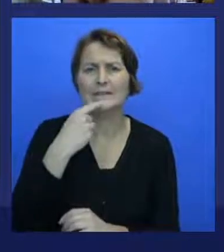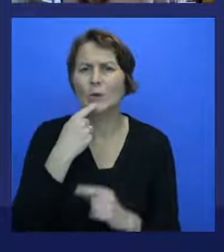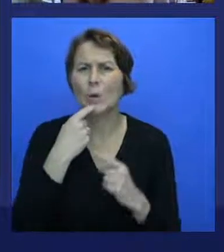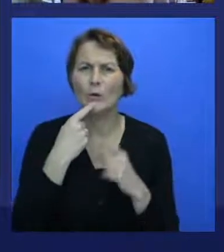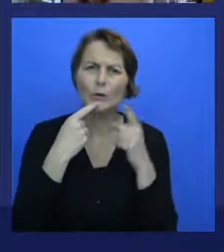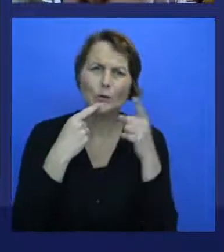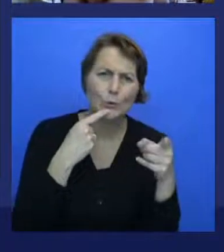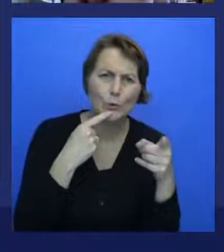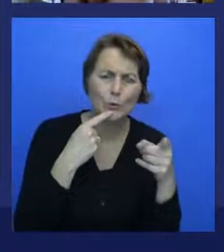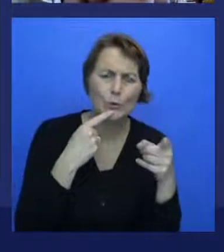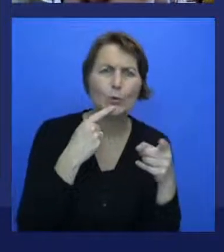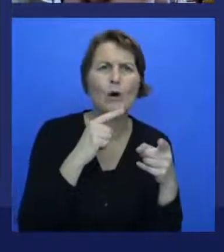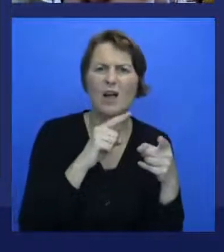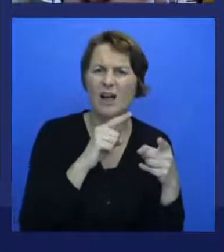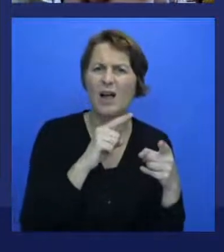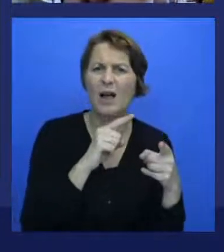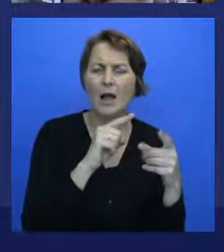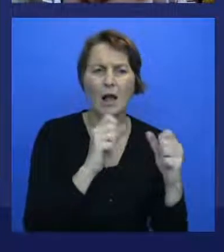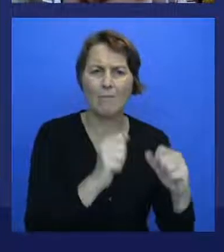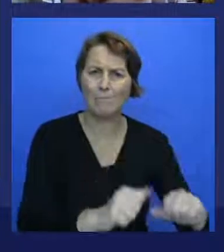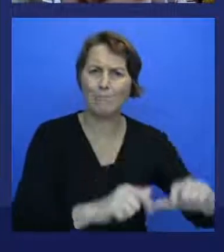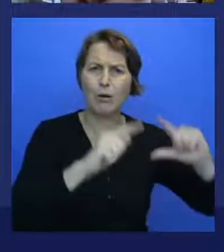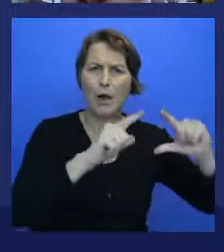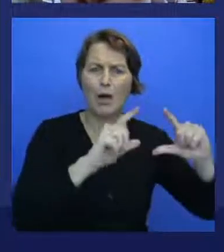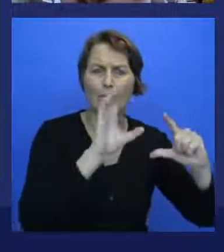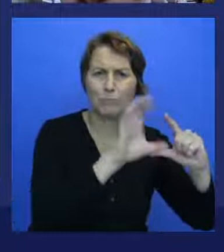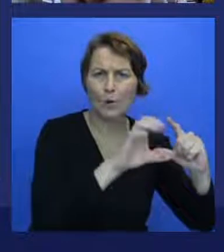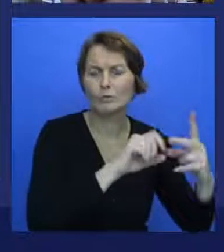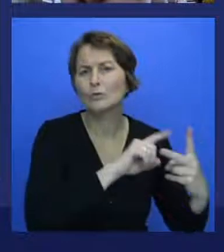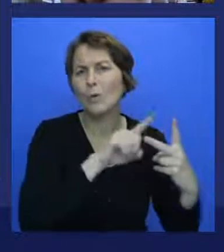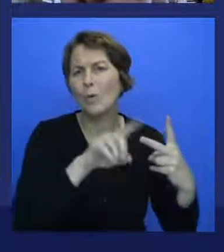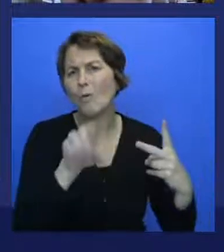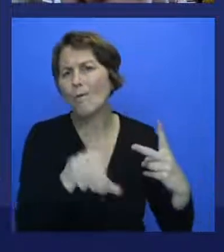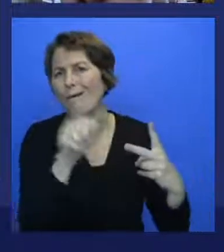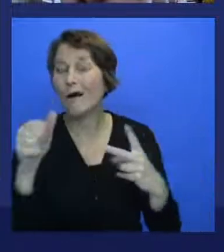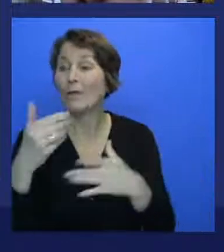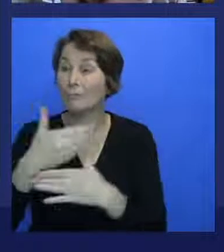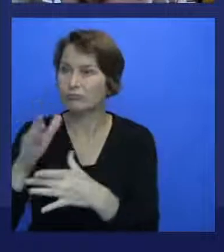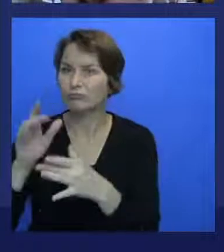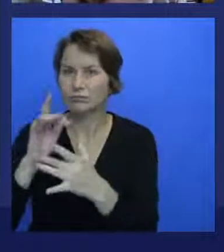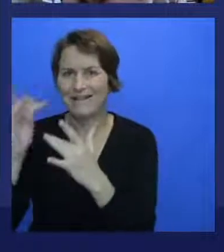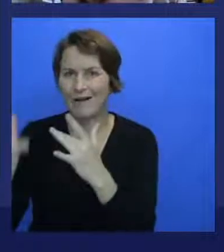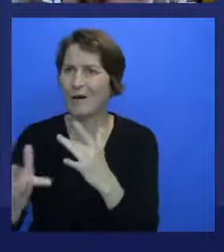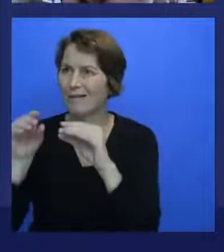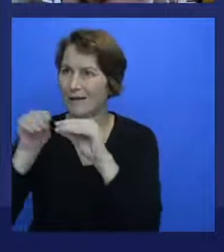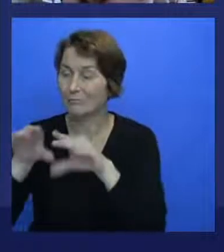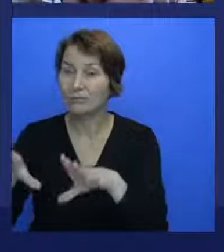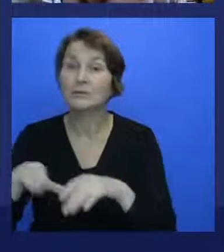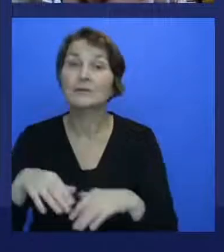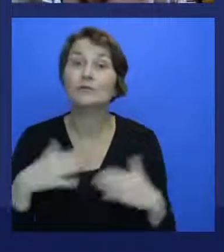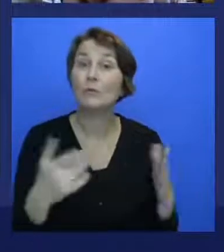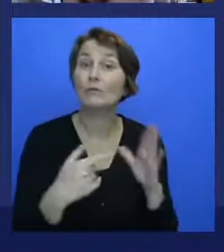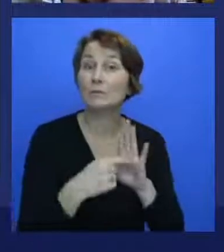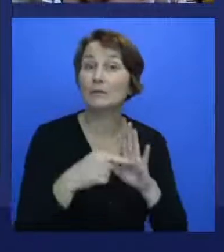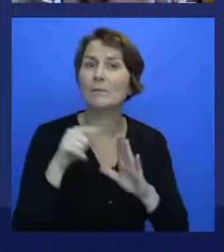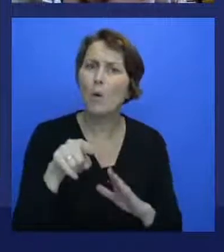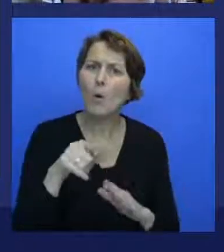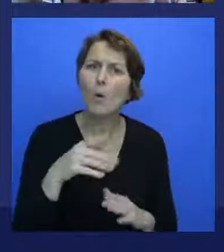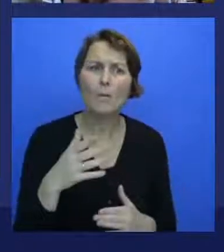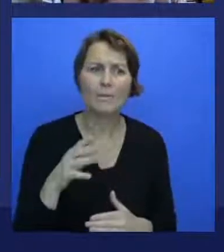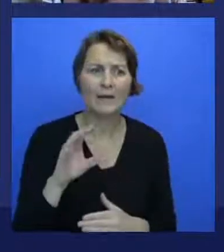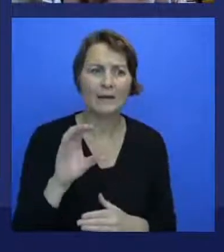a ton of people on your website, you can basically say, okay, hold on, Seth is doing something special here. I'm disabling the